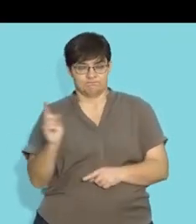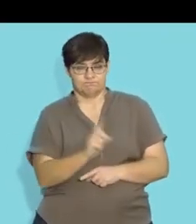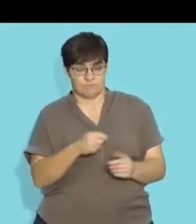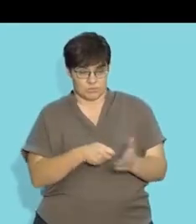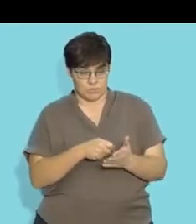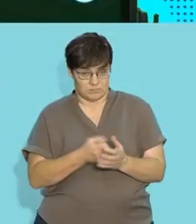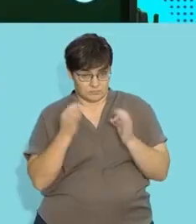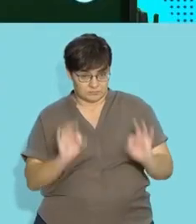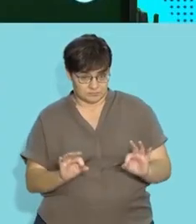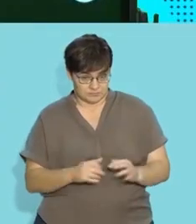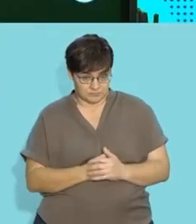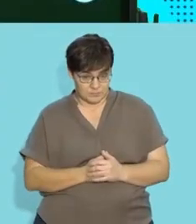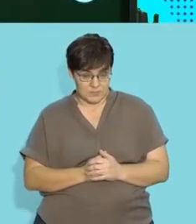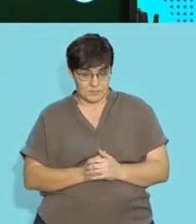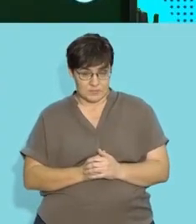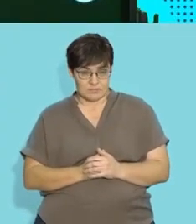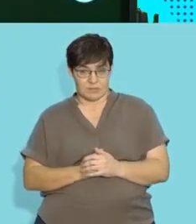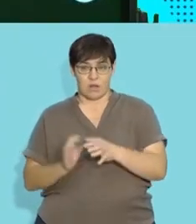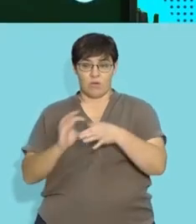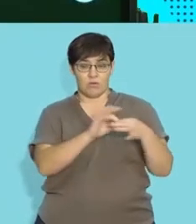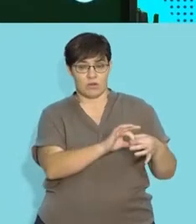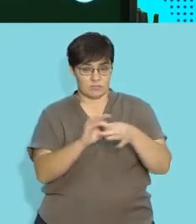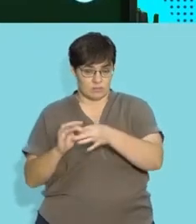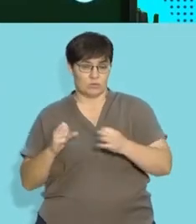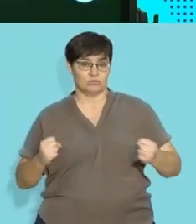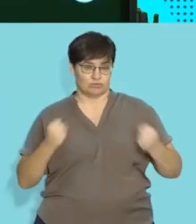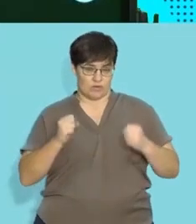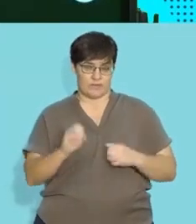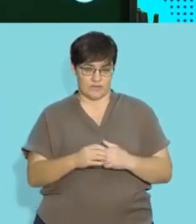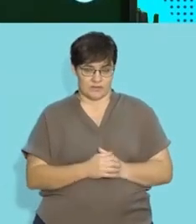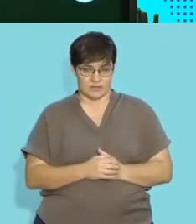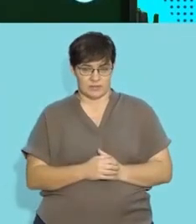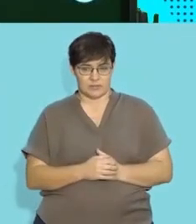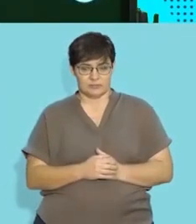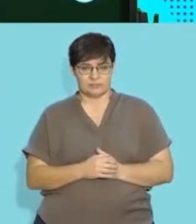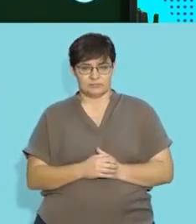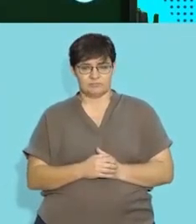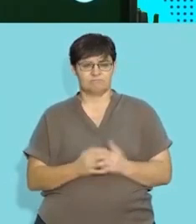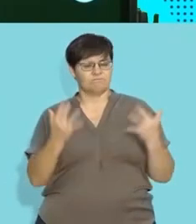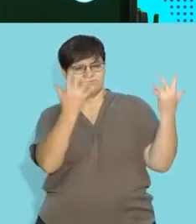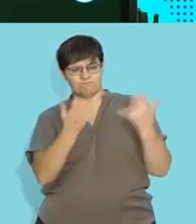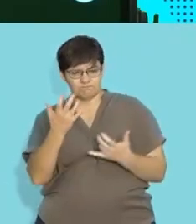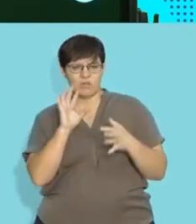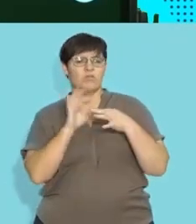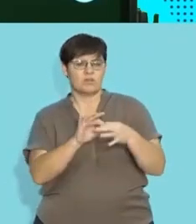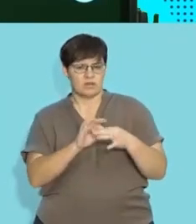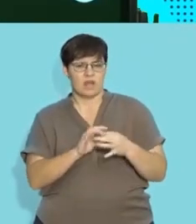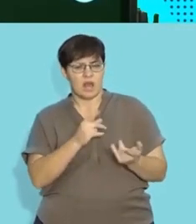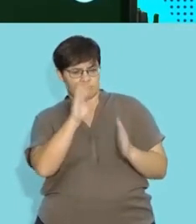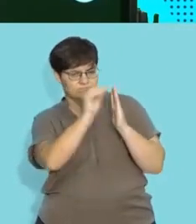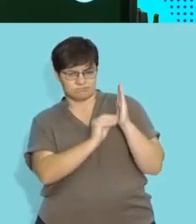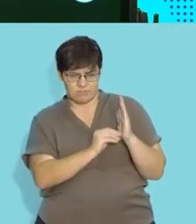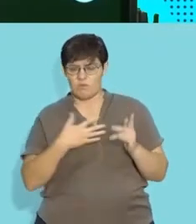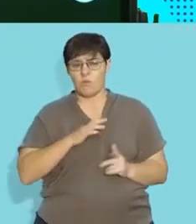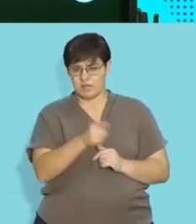Are we together? There's a strong relationship. Yes, we can calculate the relationship and quantify that